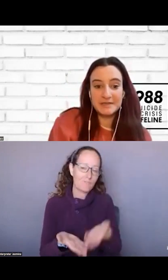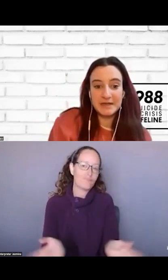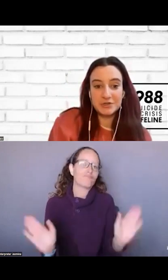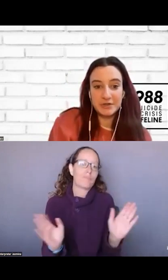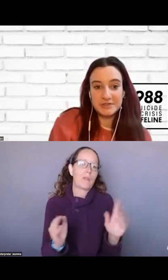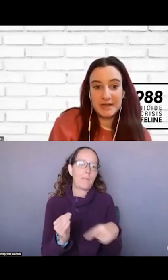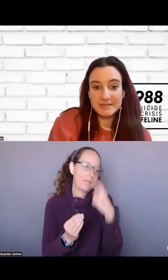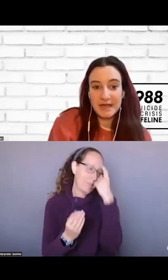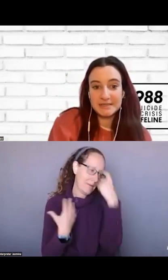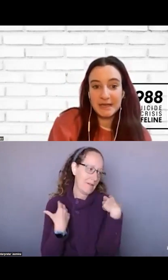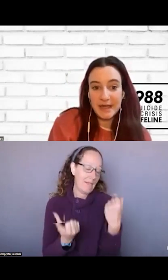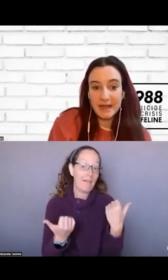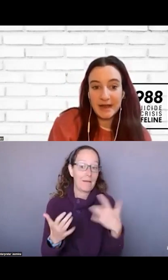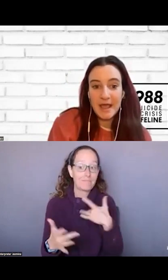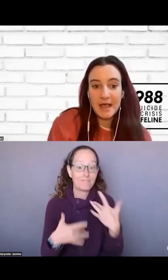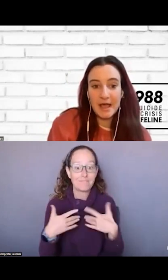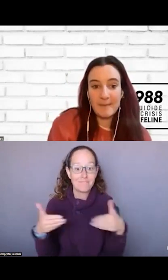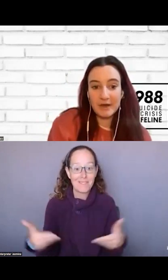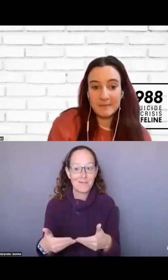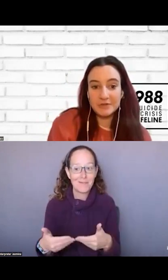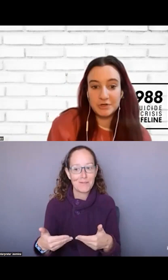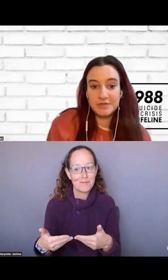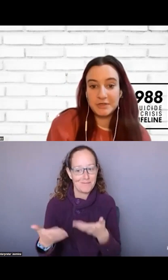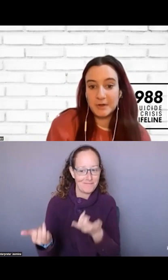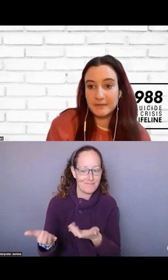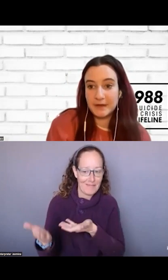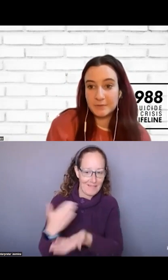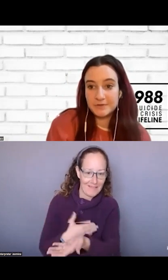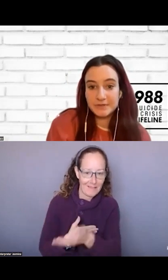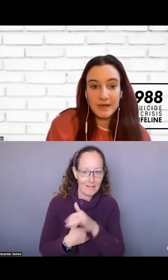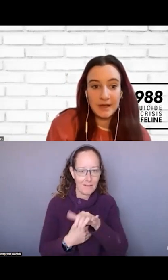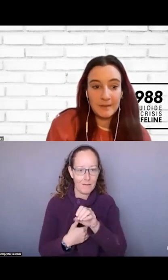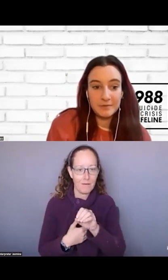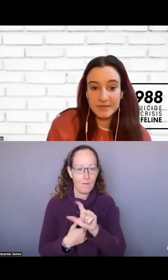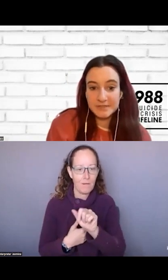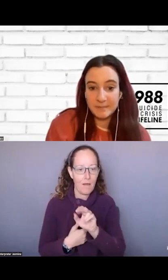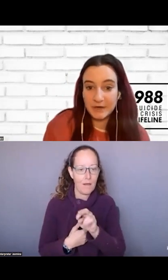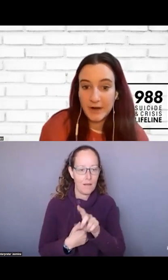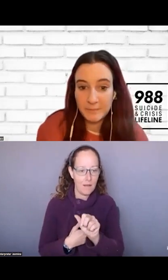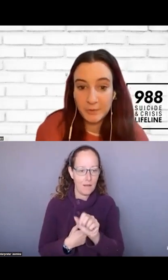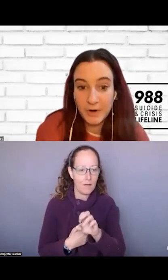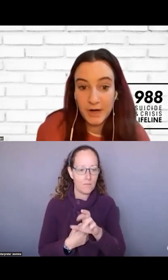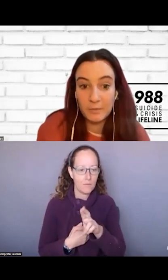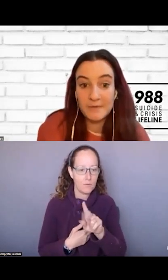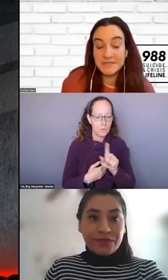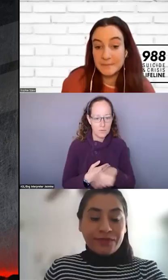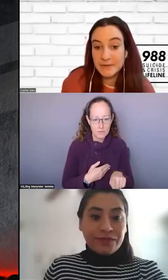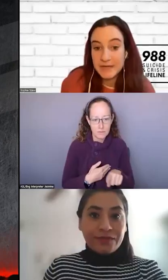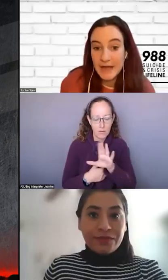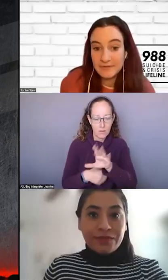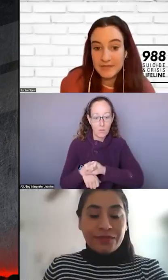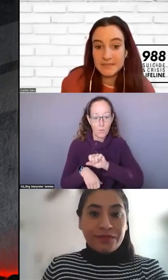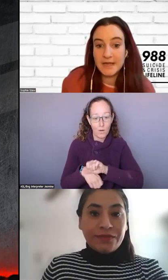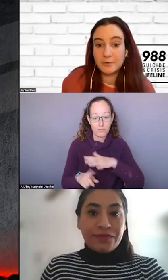excited to introduce today's guests in that. I'm going to be introducing Yolanda Cruz. who does some incredible work around